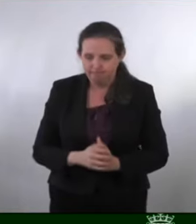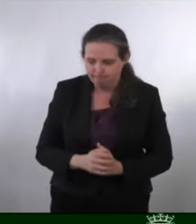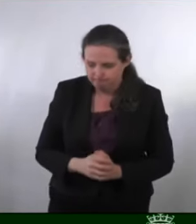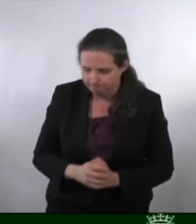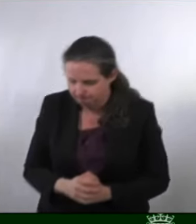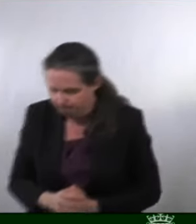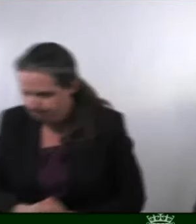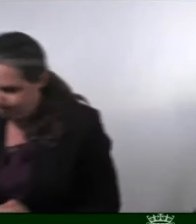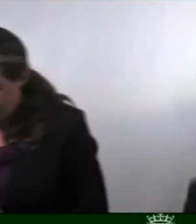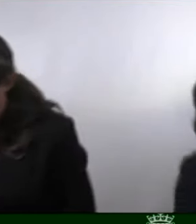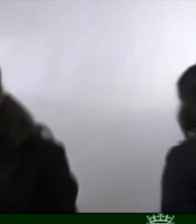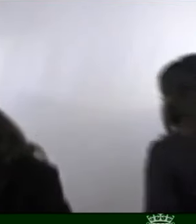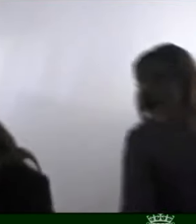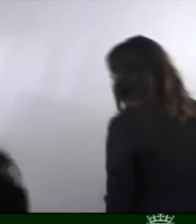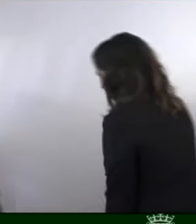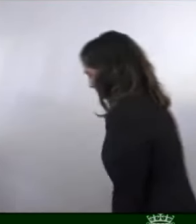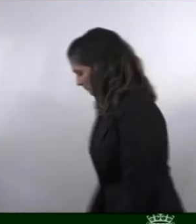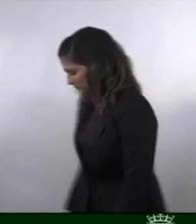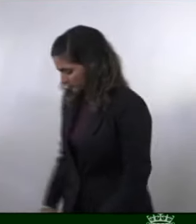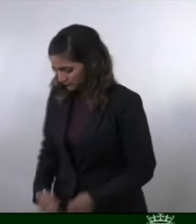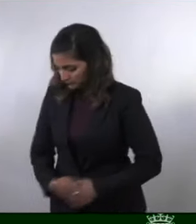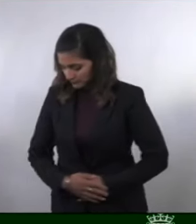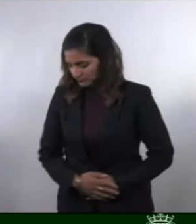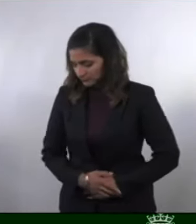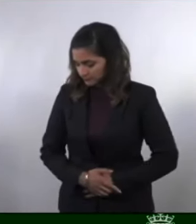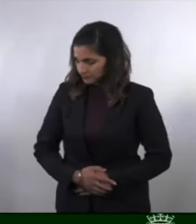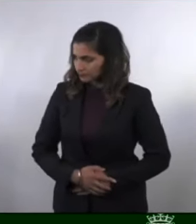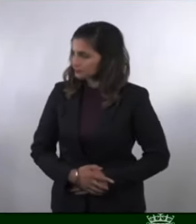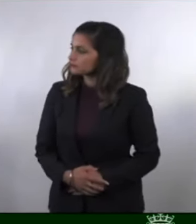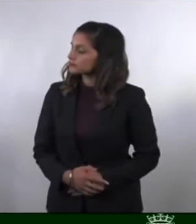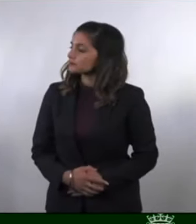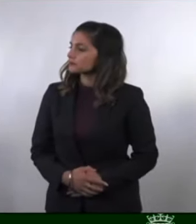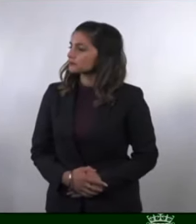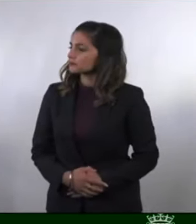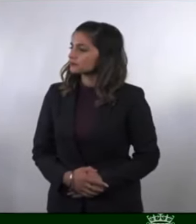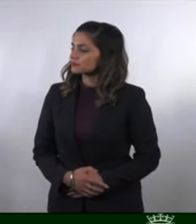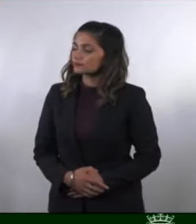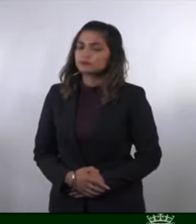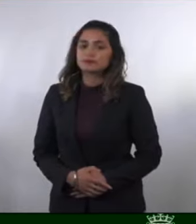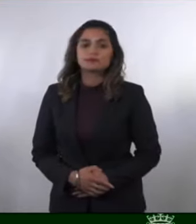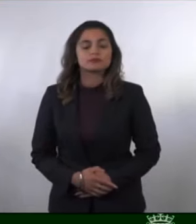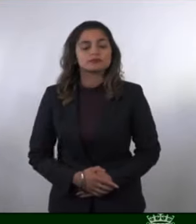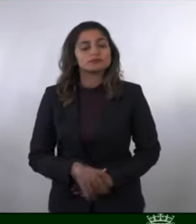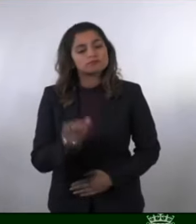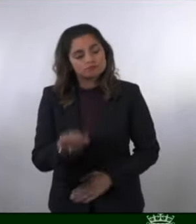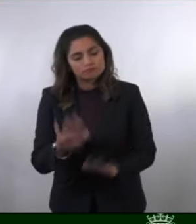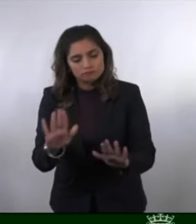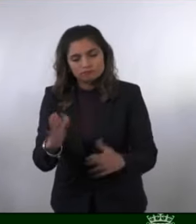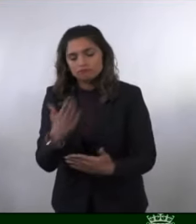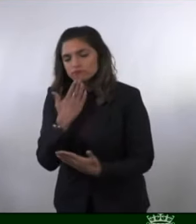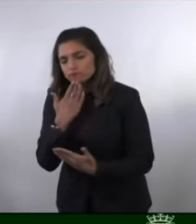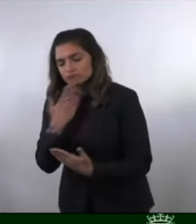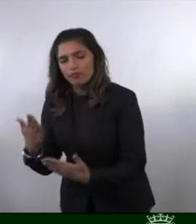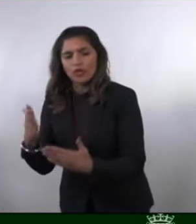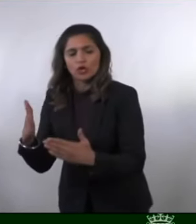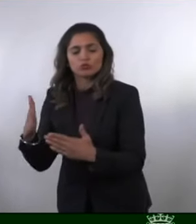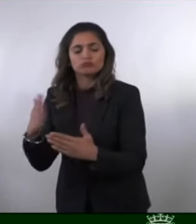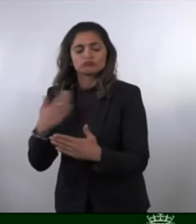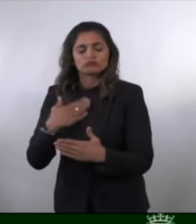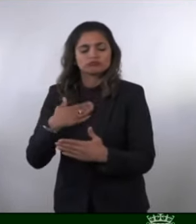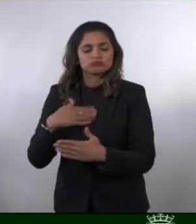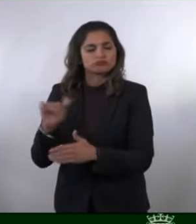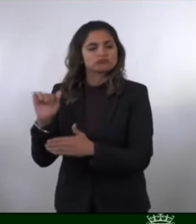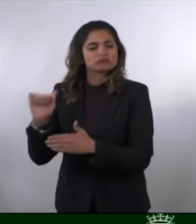Minister. Yes, Mr. Speaker. Well, I'd like to thank the right honourable gentleman for his qualified welcome